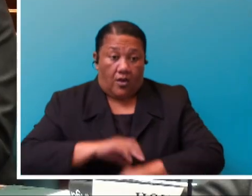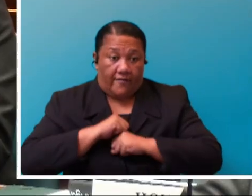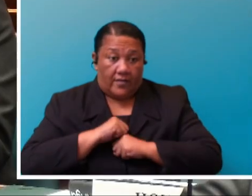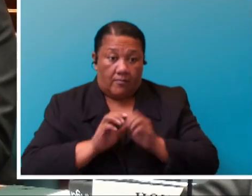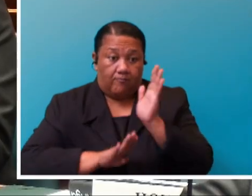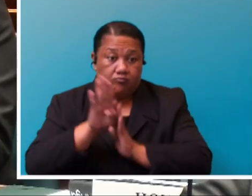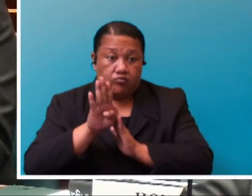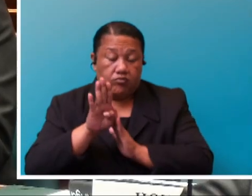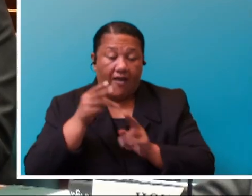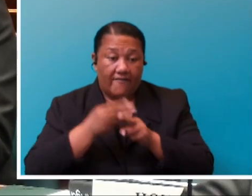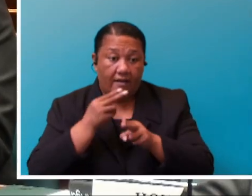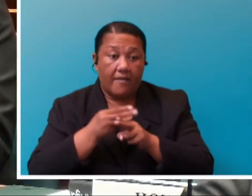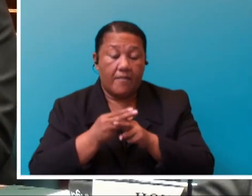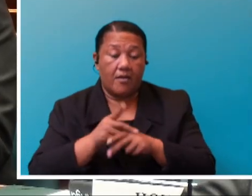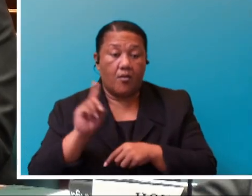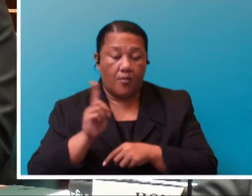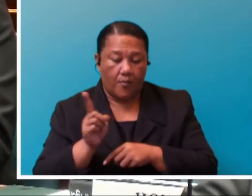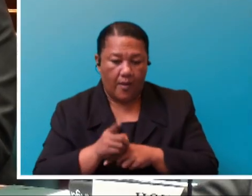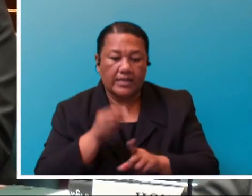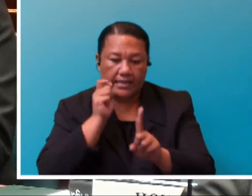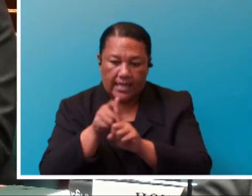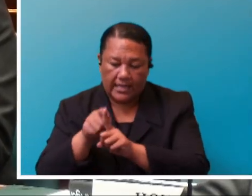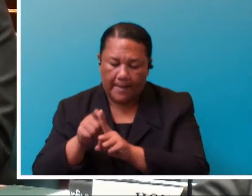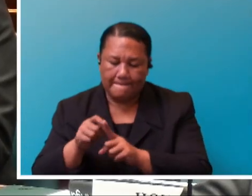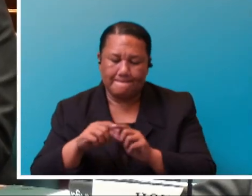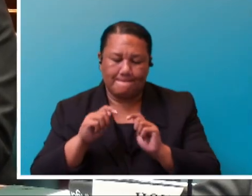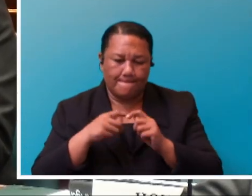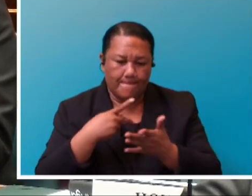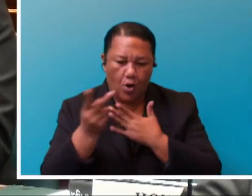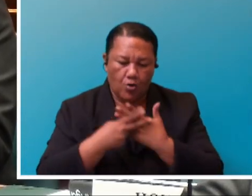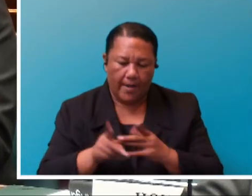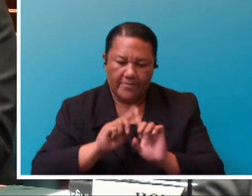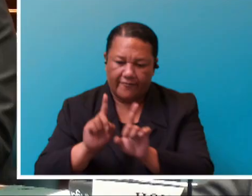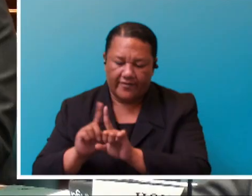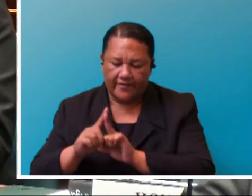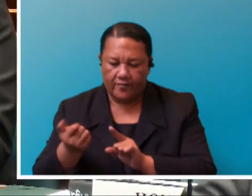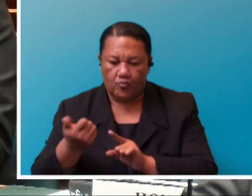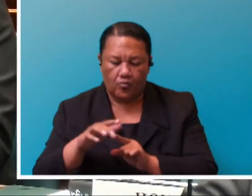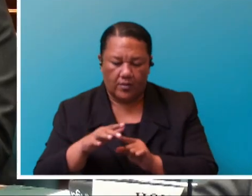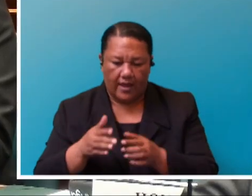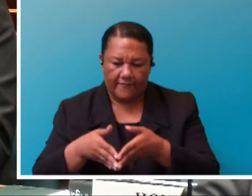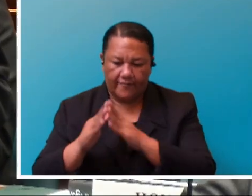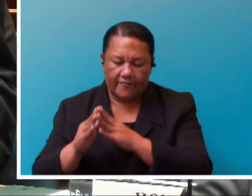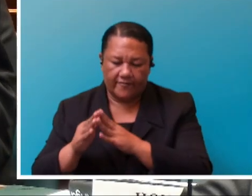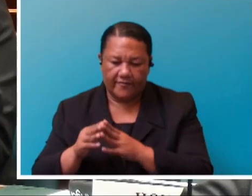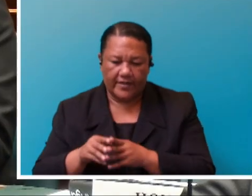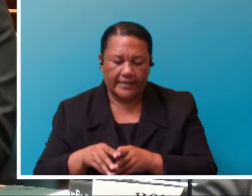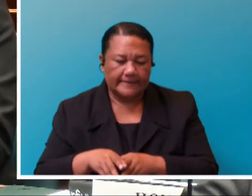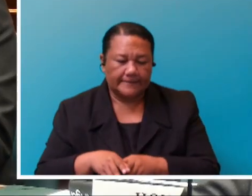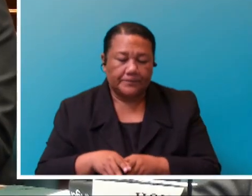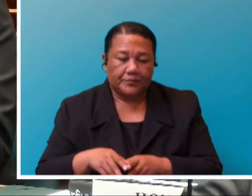this government has introduced targeted programs, just to name a few, the farmers' incentive program, which